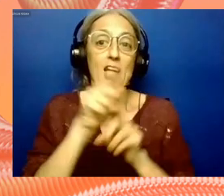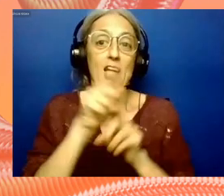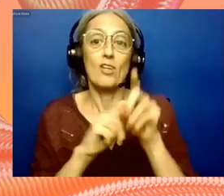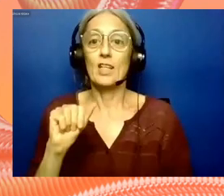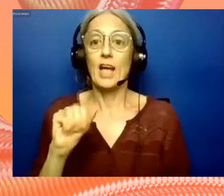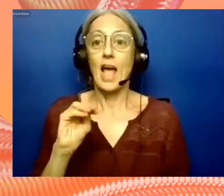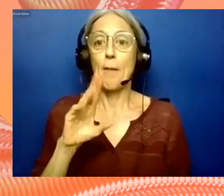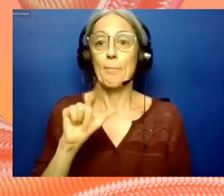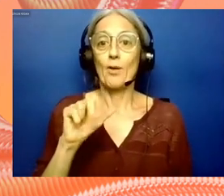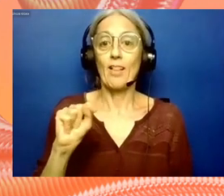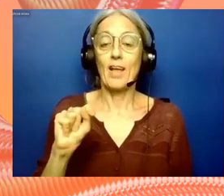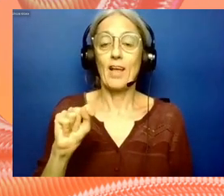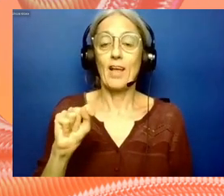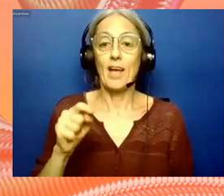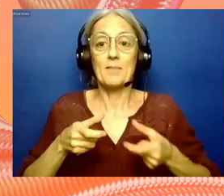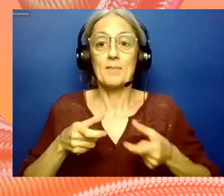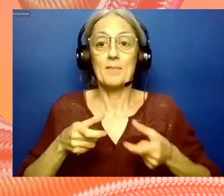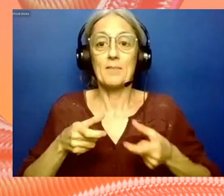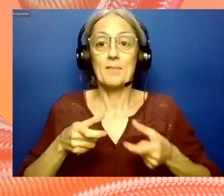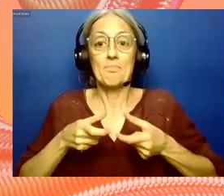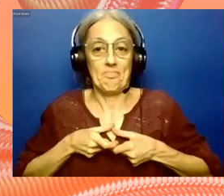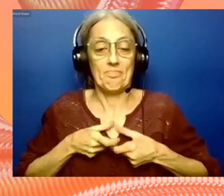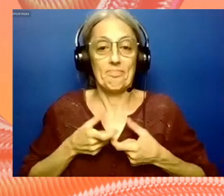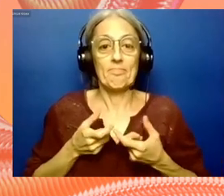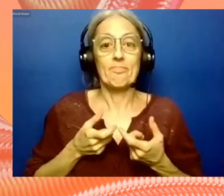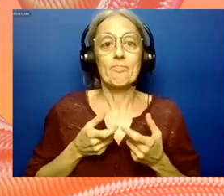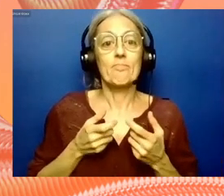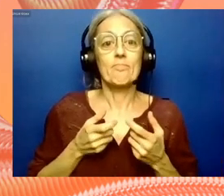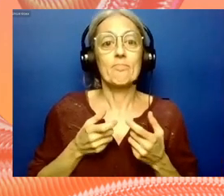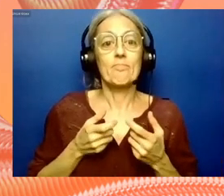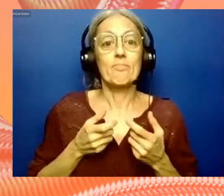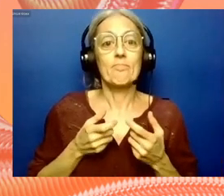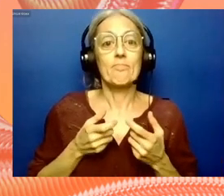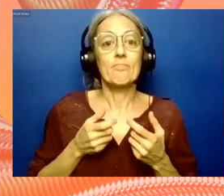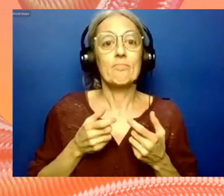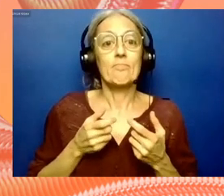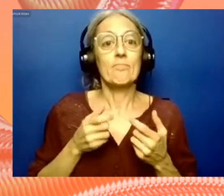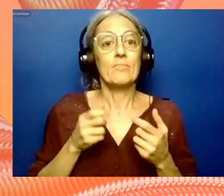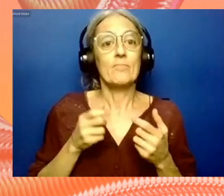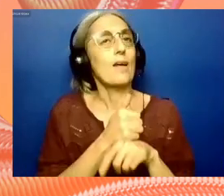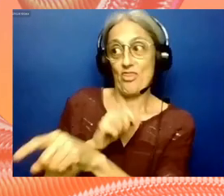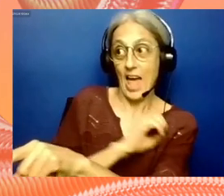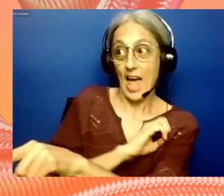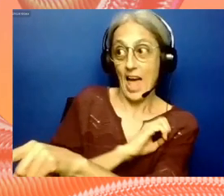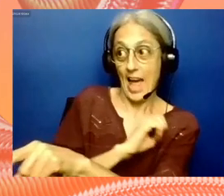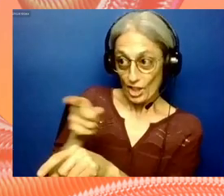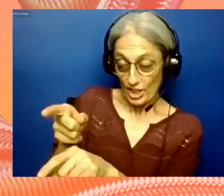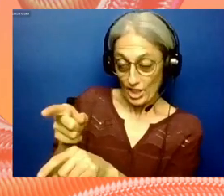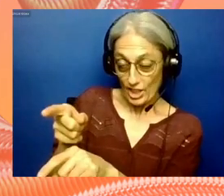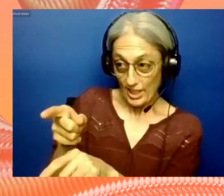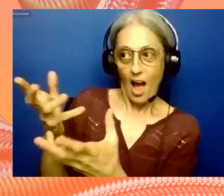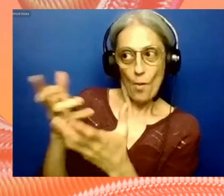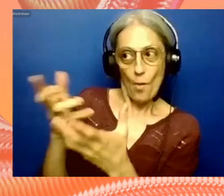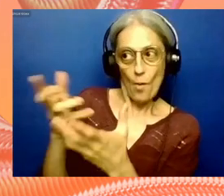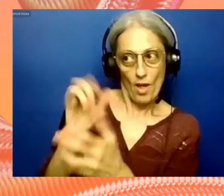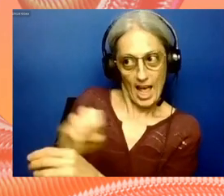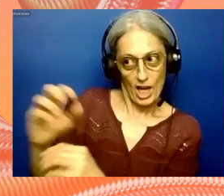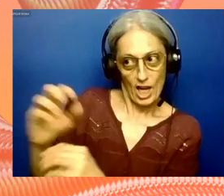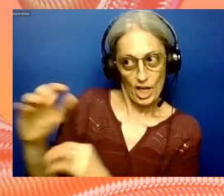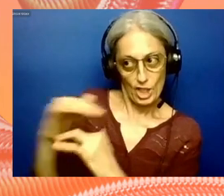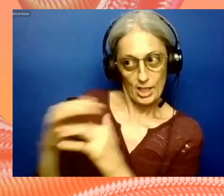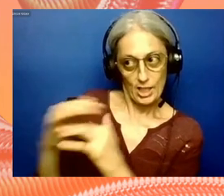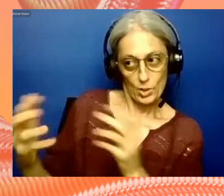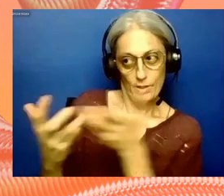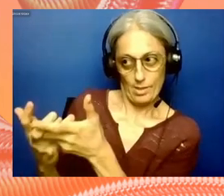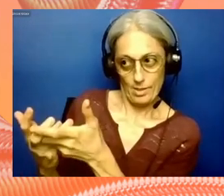this is the energy that I want to align my action with. And then it's imbued with that energy. So it's maybe less spell casting and